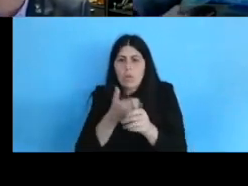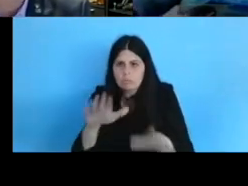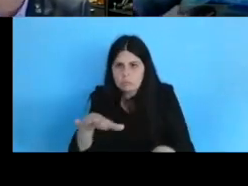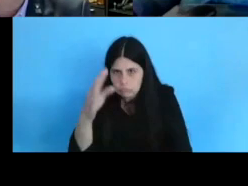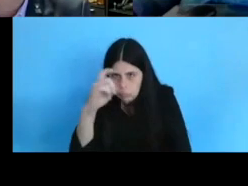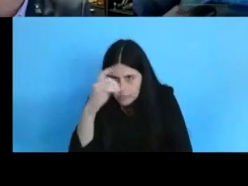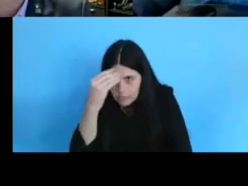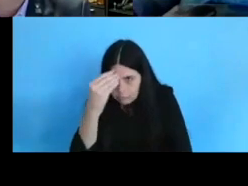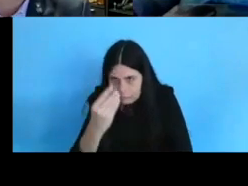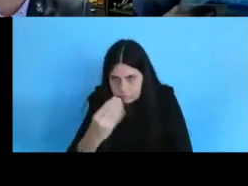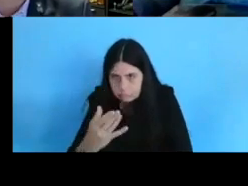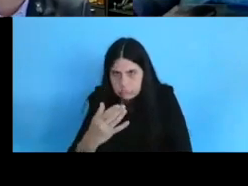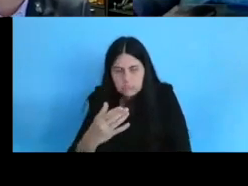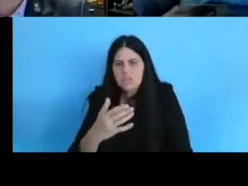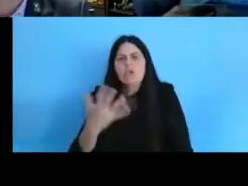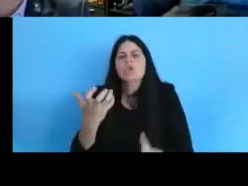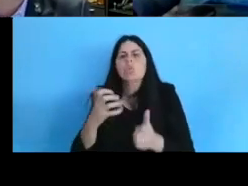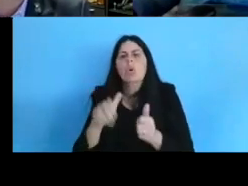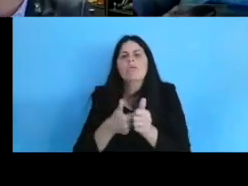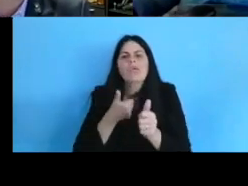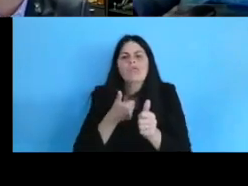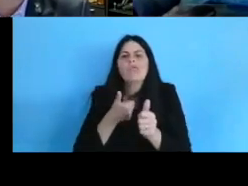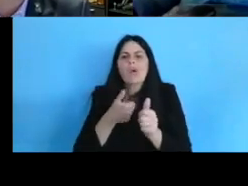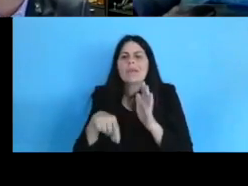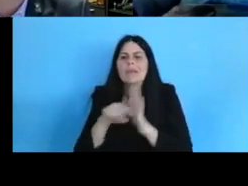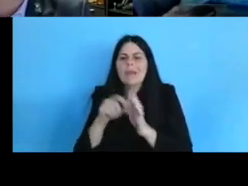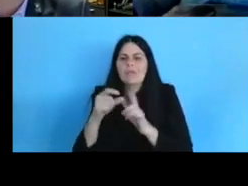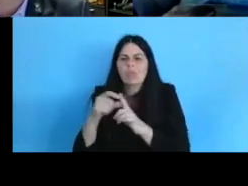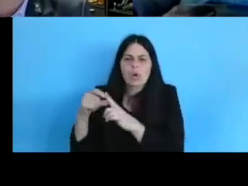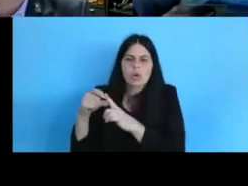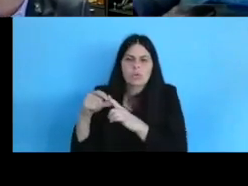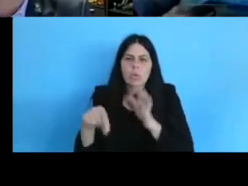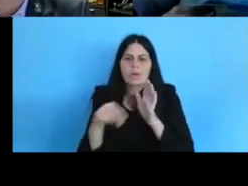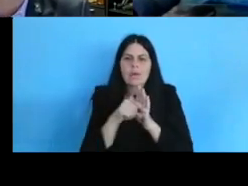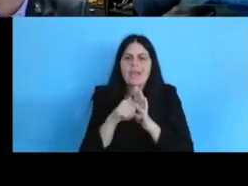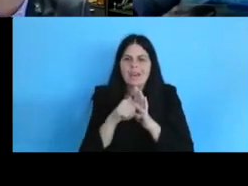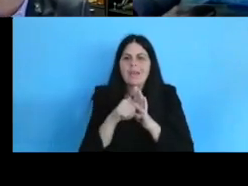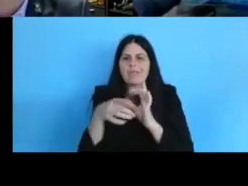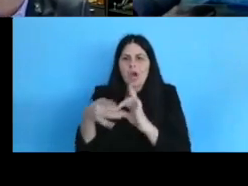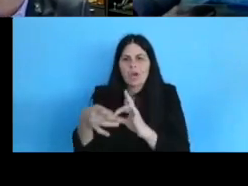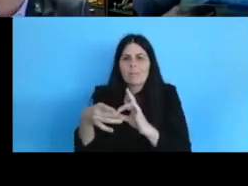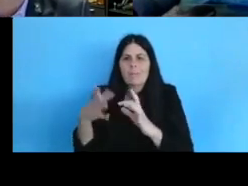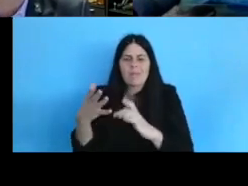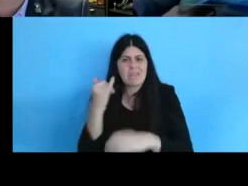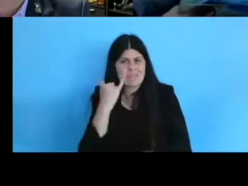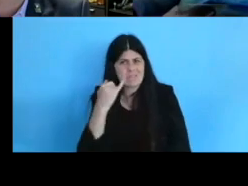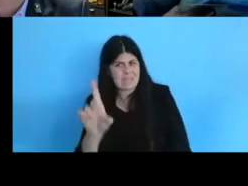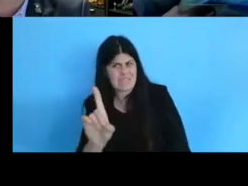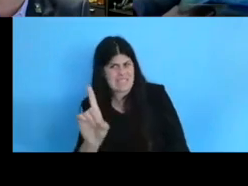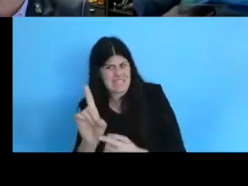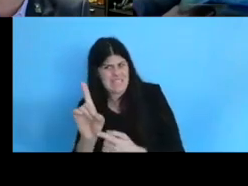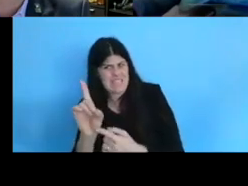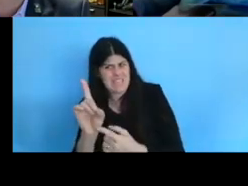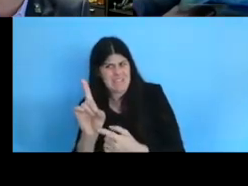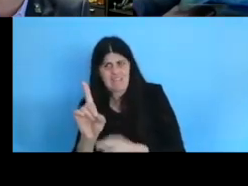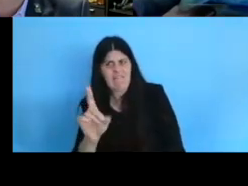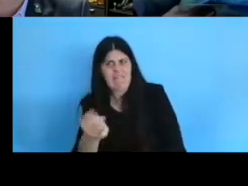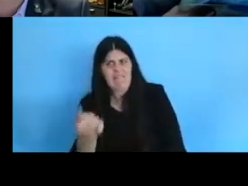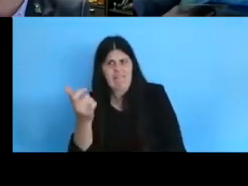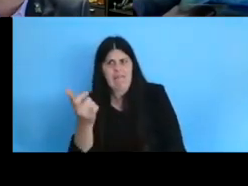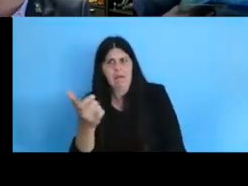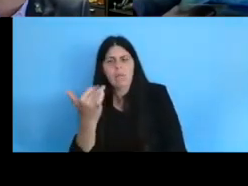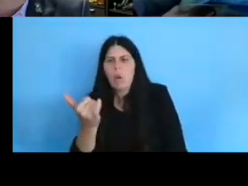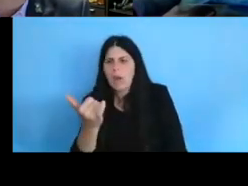kind of negative words or something that may have a negative connotation, because that really may drive off anybody that would apply for the job if they saw that in the job